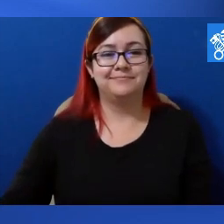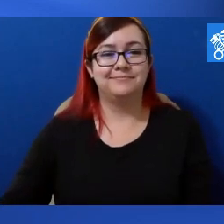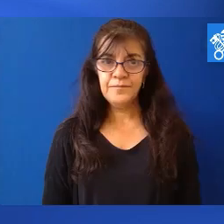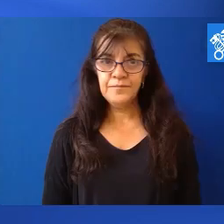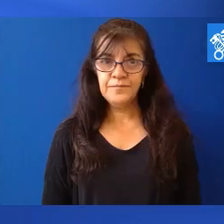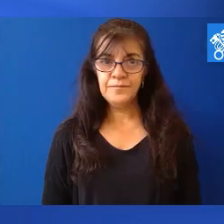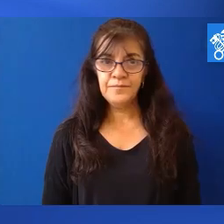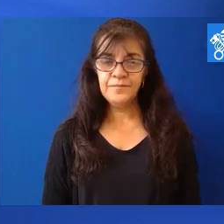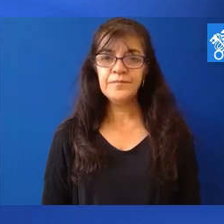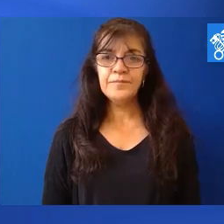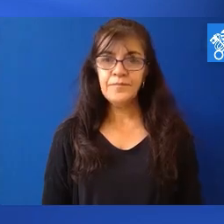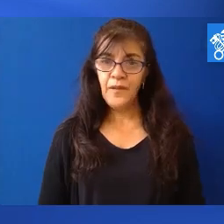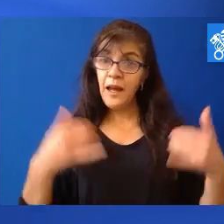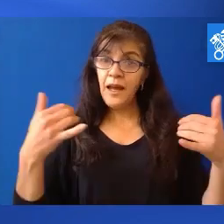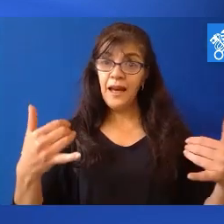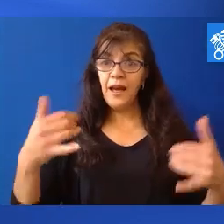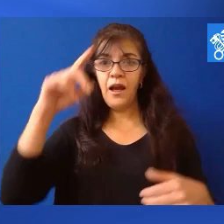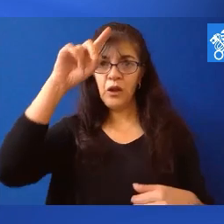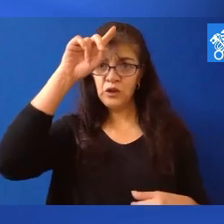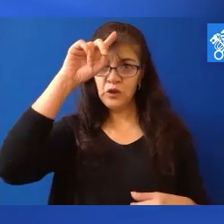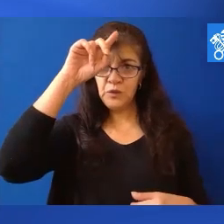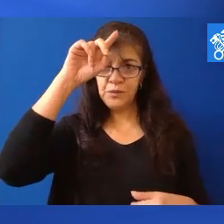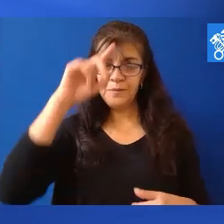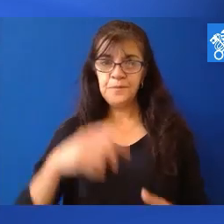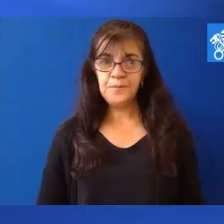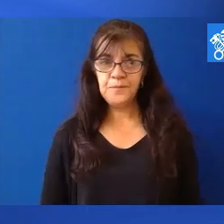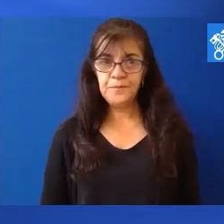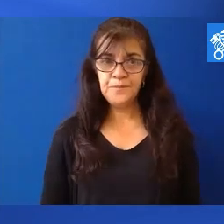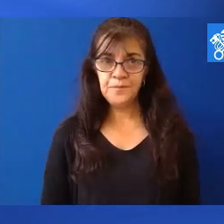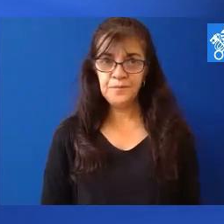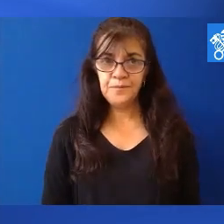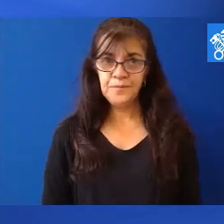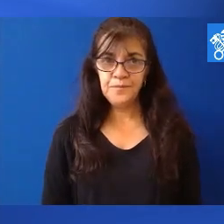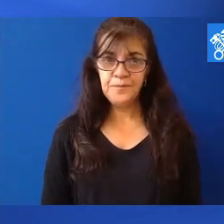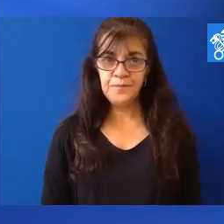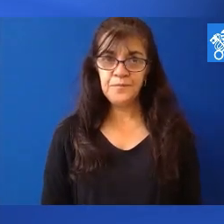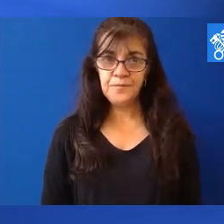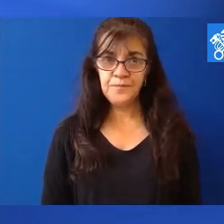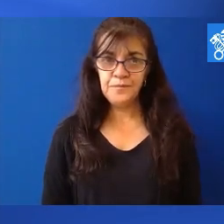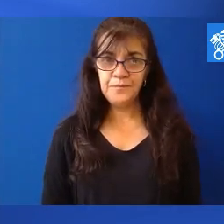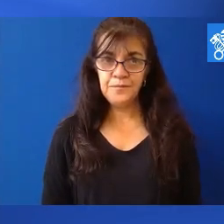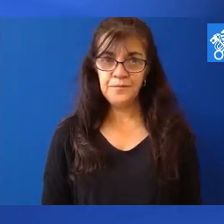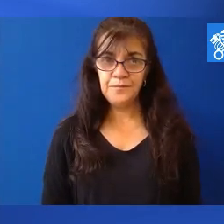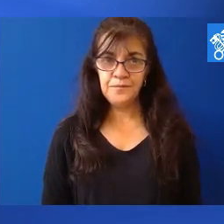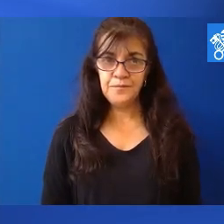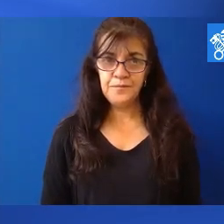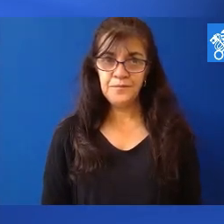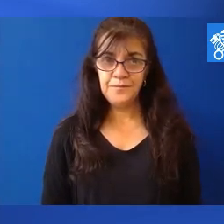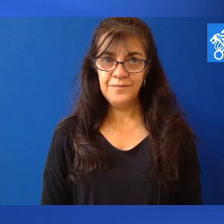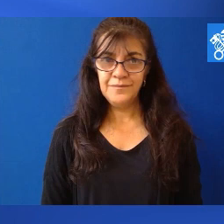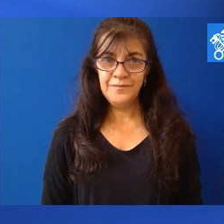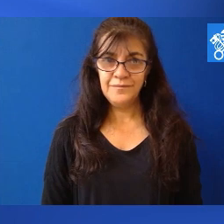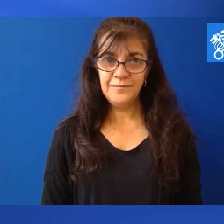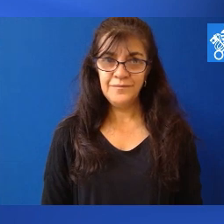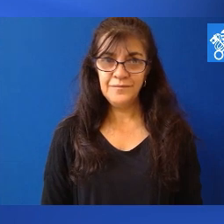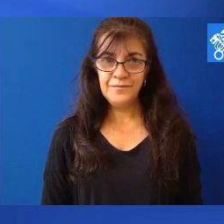And now, German. Heiliger Vater, Die Gläubigen deutscher Sprache